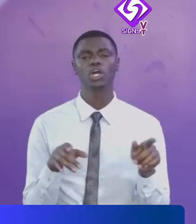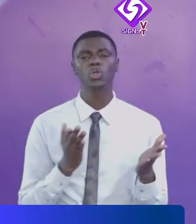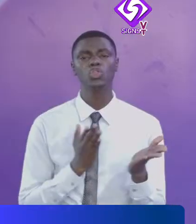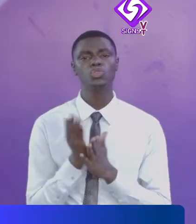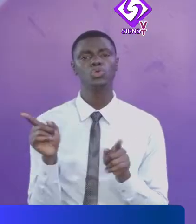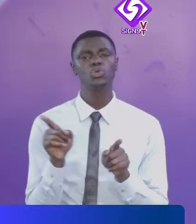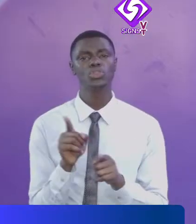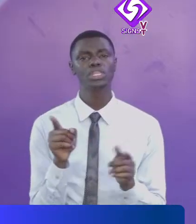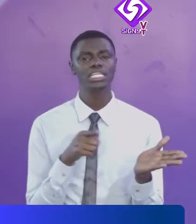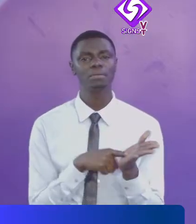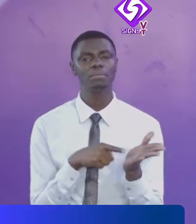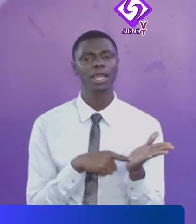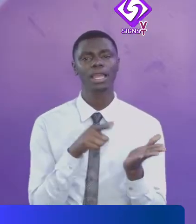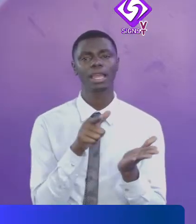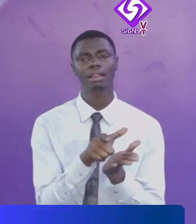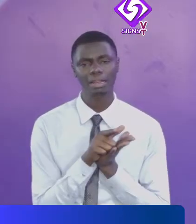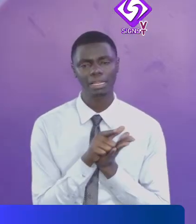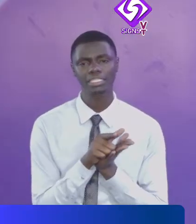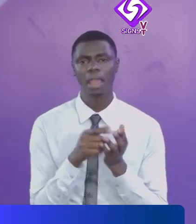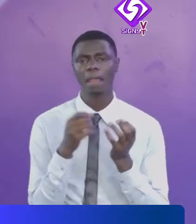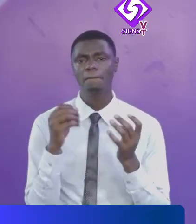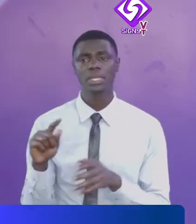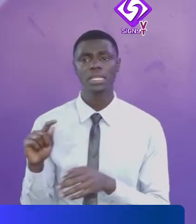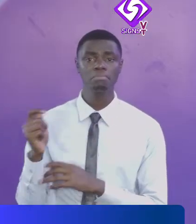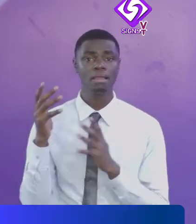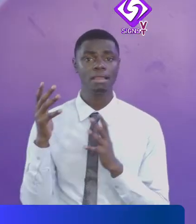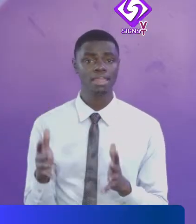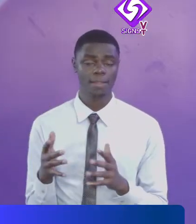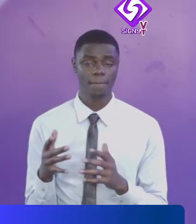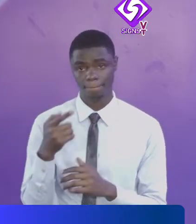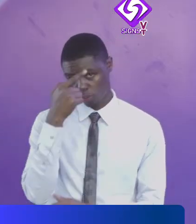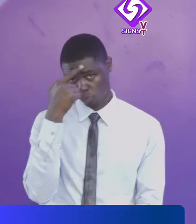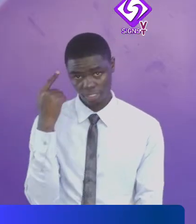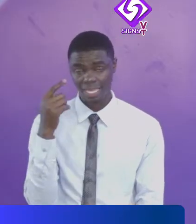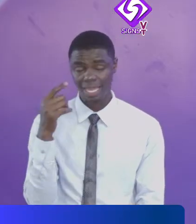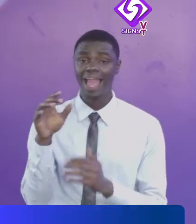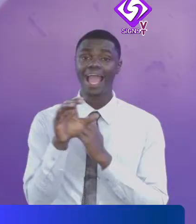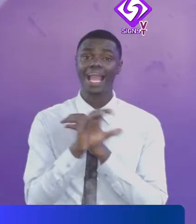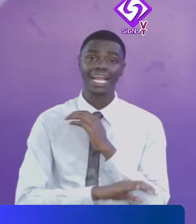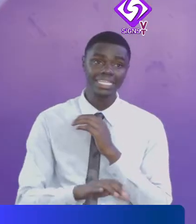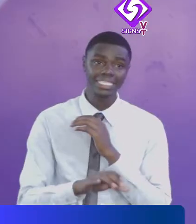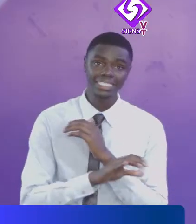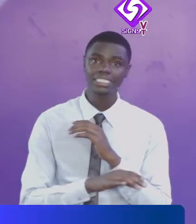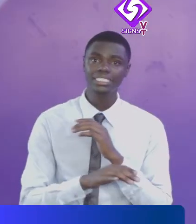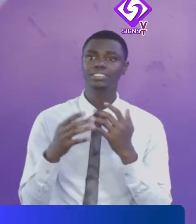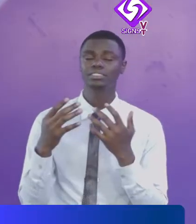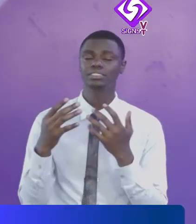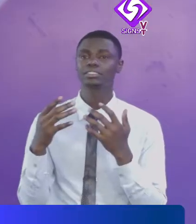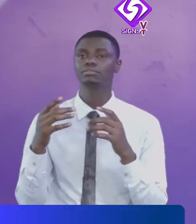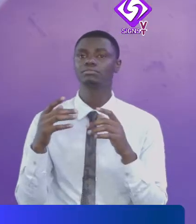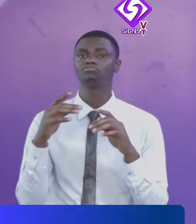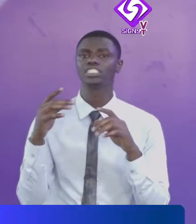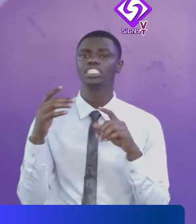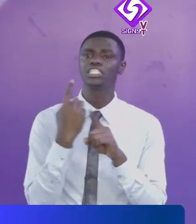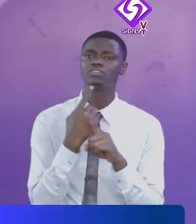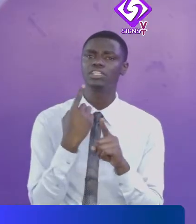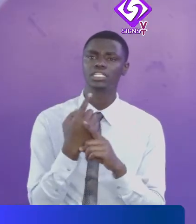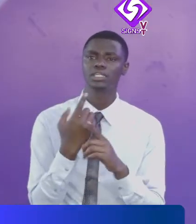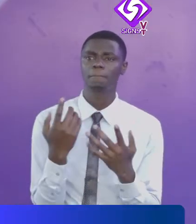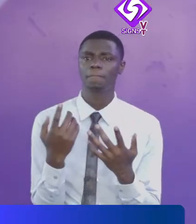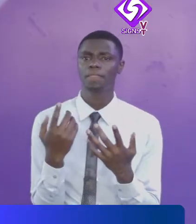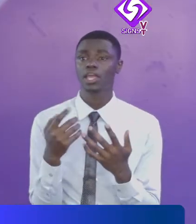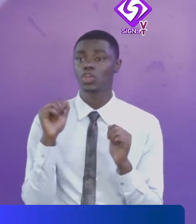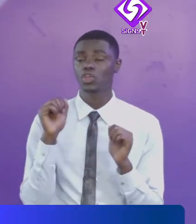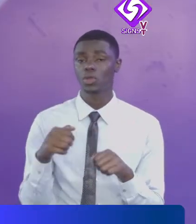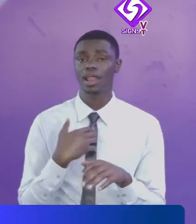given to everybody else. Most of the Kenyan wealth, because capital is allocated in different ways. it's difficult for you to have startup